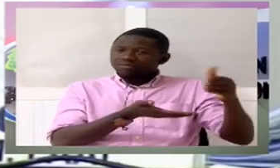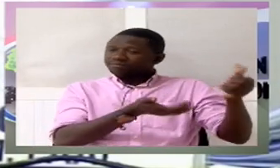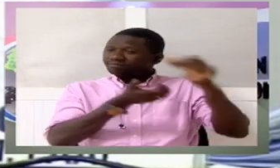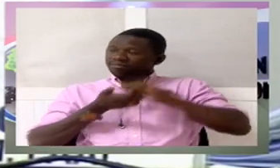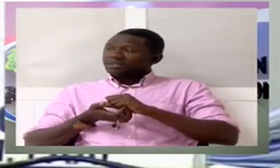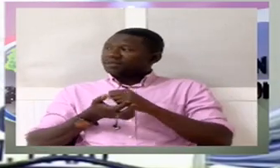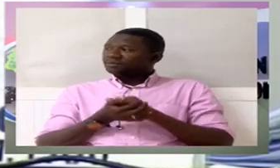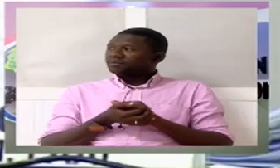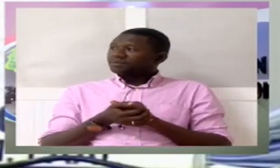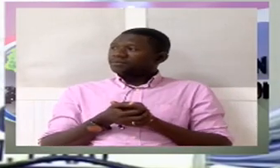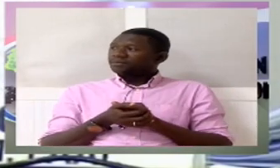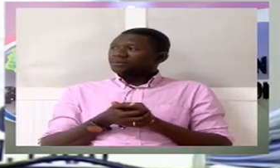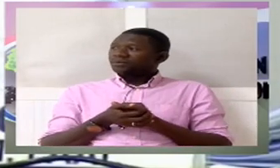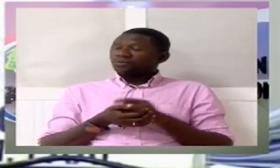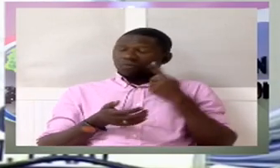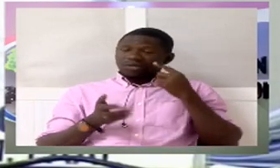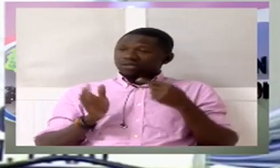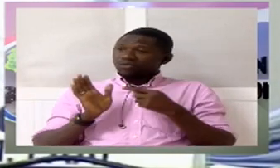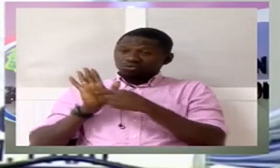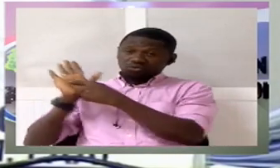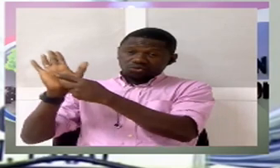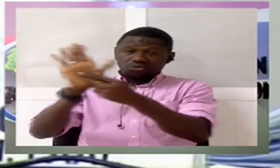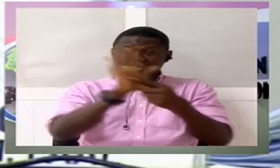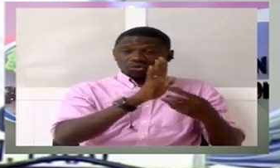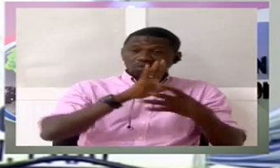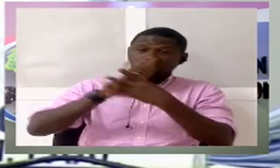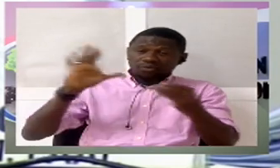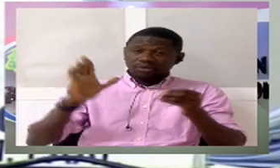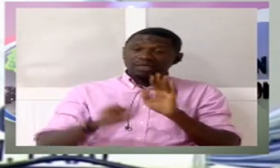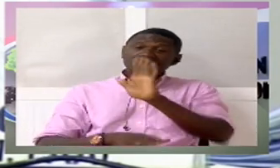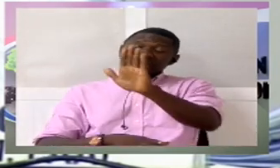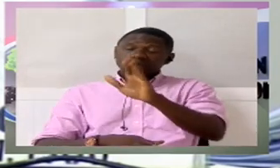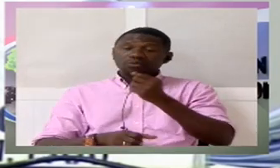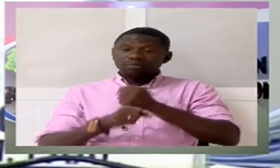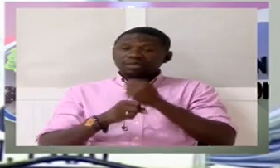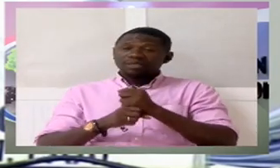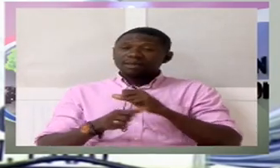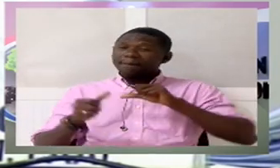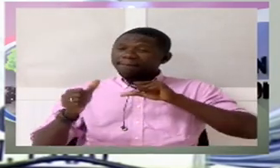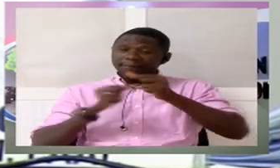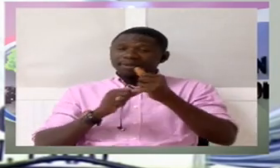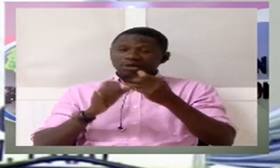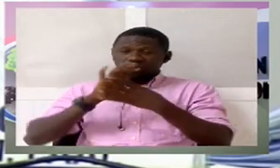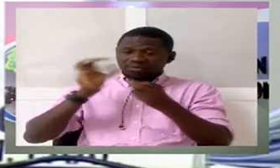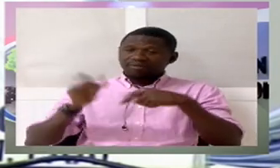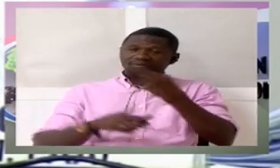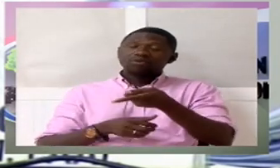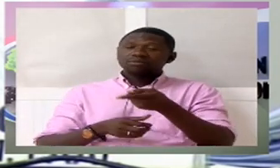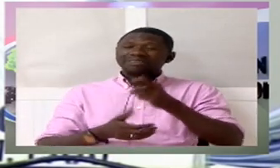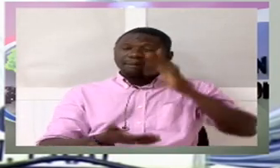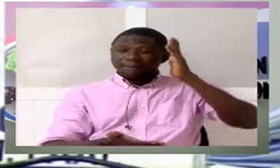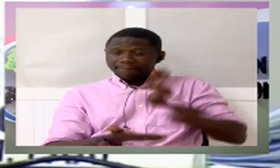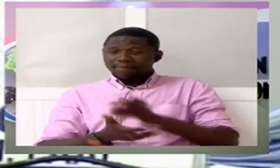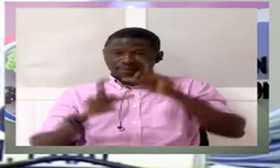circulate the photocopy, and then later you could make a better copy for us from this of the original.